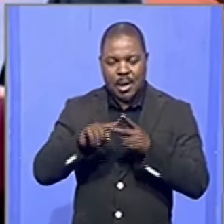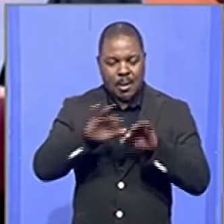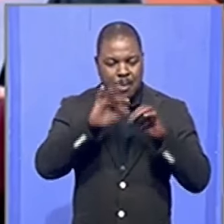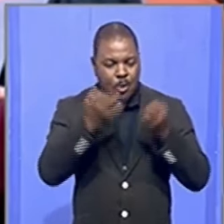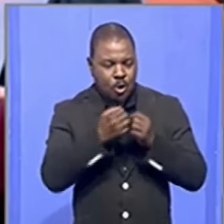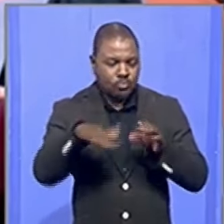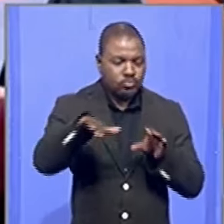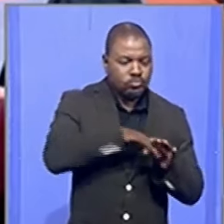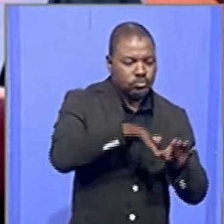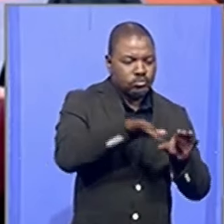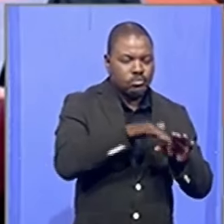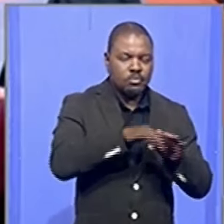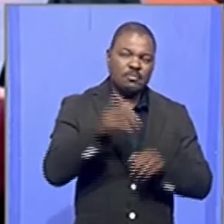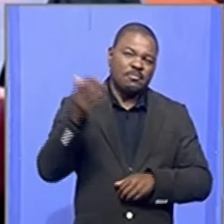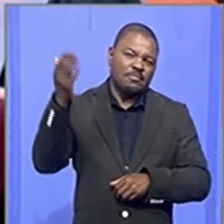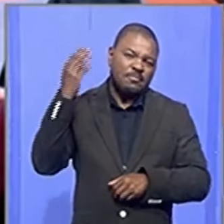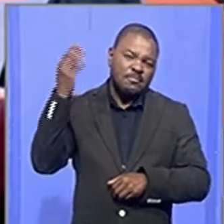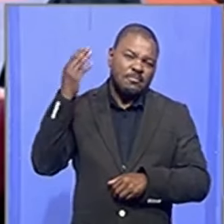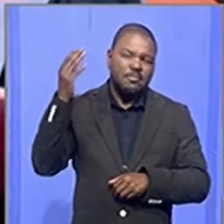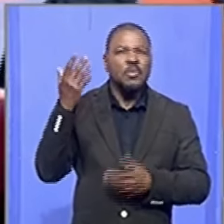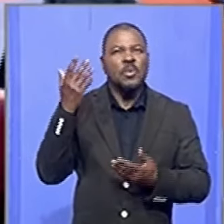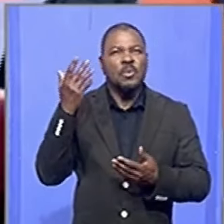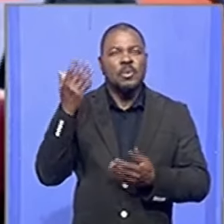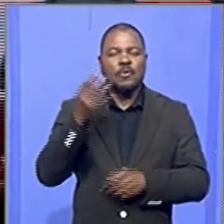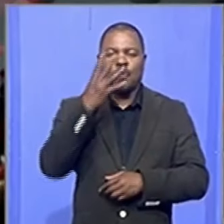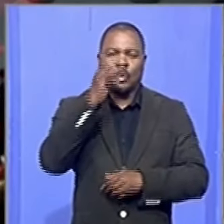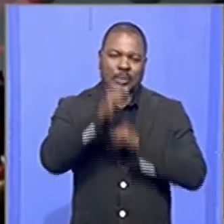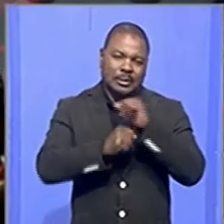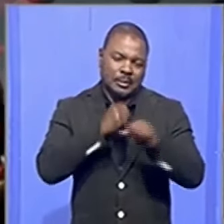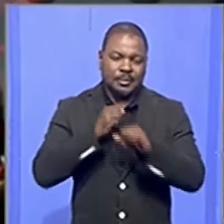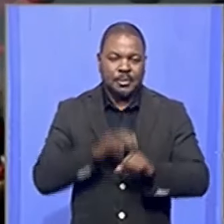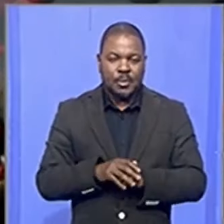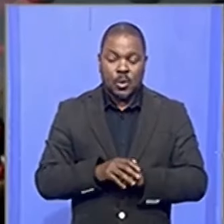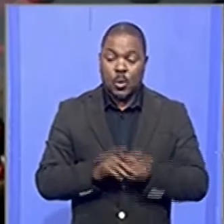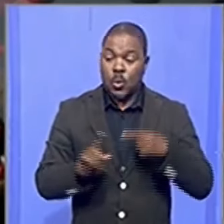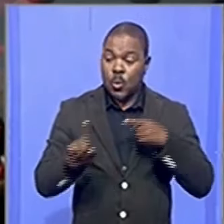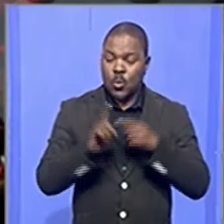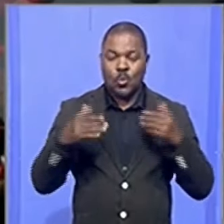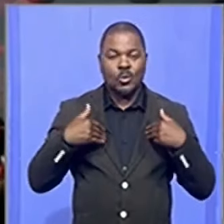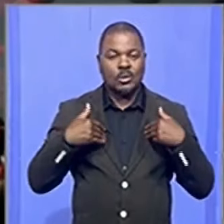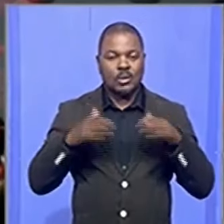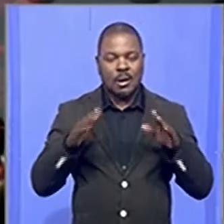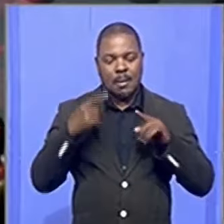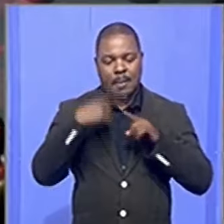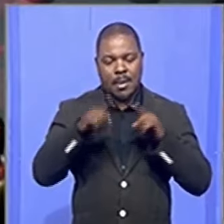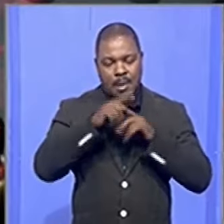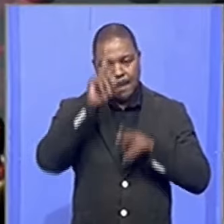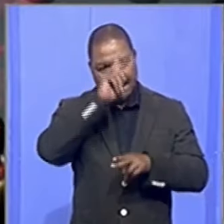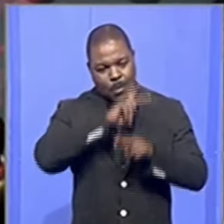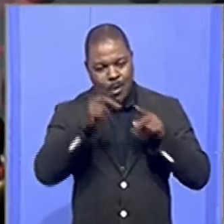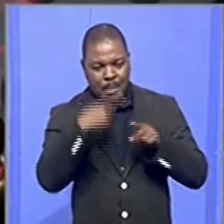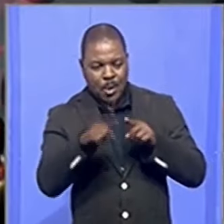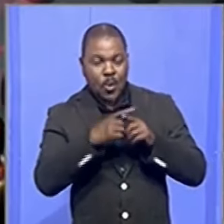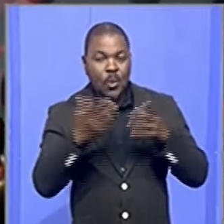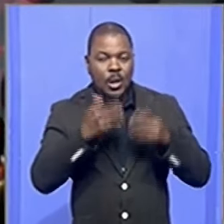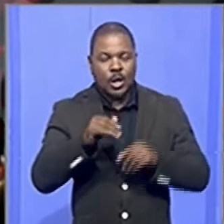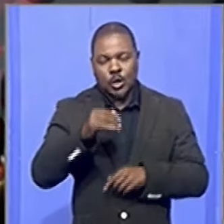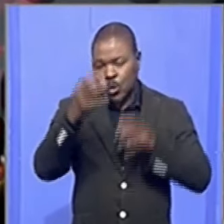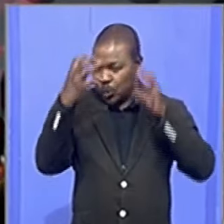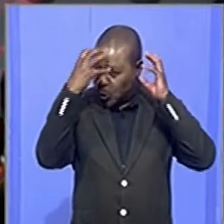maoto mengwaga yeo e fetago e 40. O thomile go raloka kgwele ya professionale sehlopheng sa